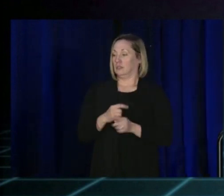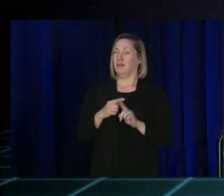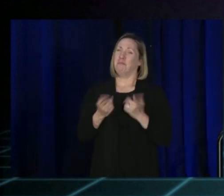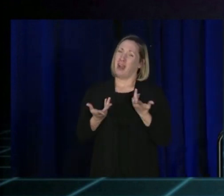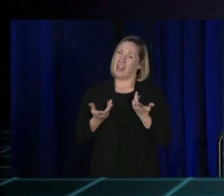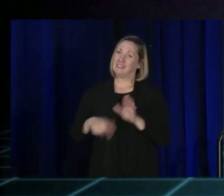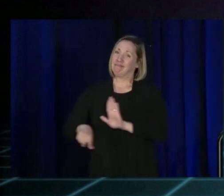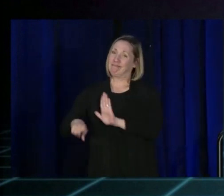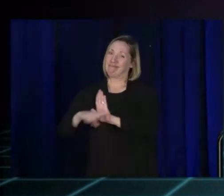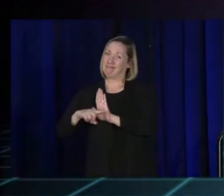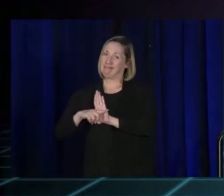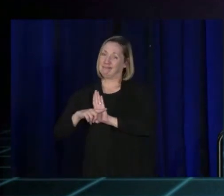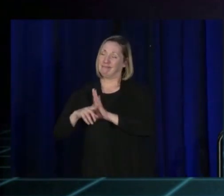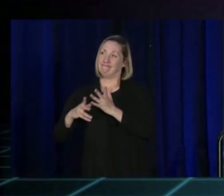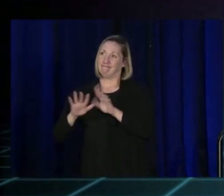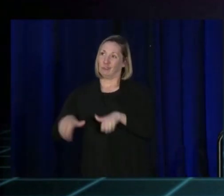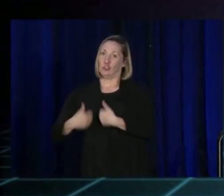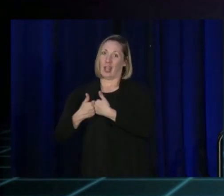and the challenge with